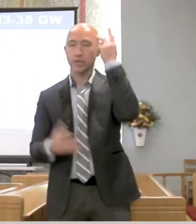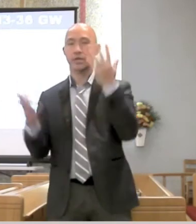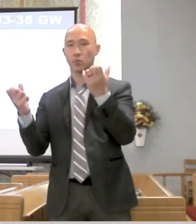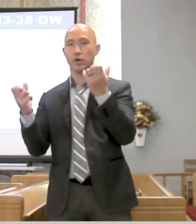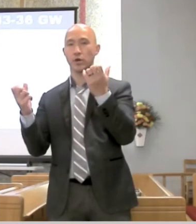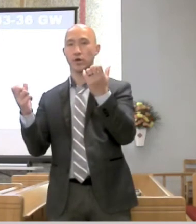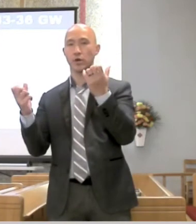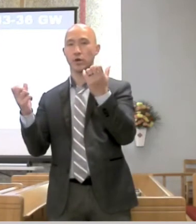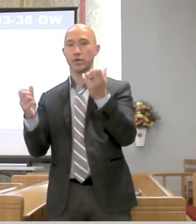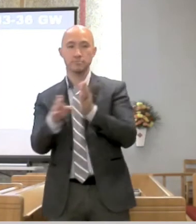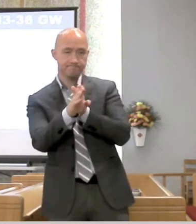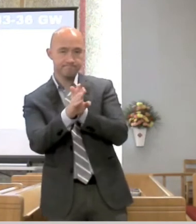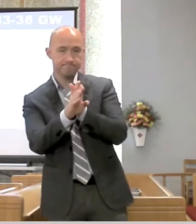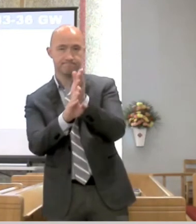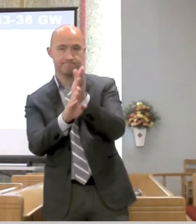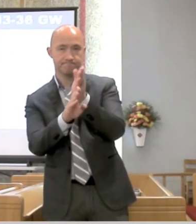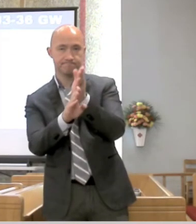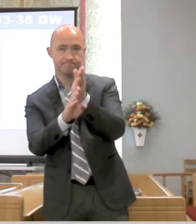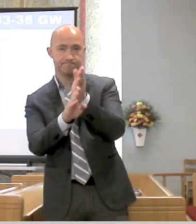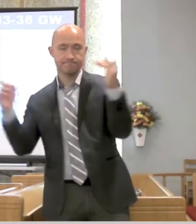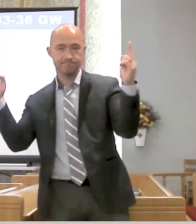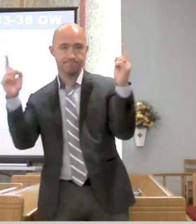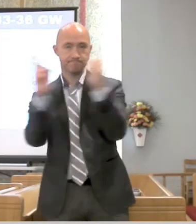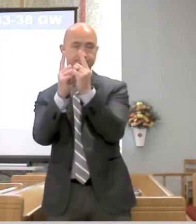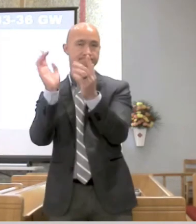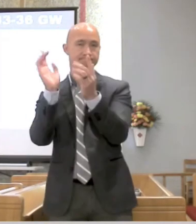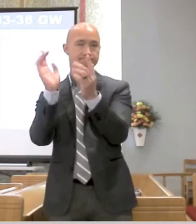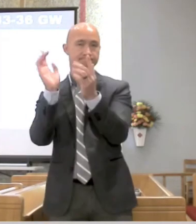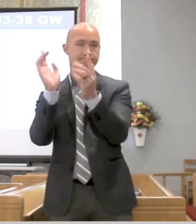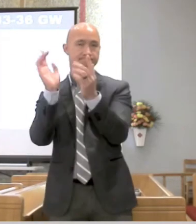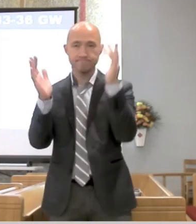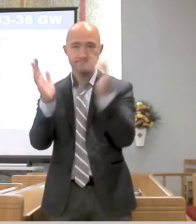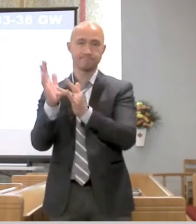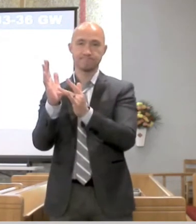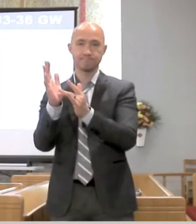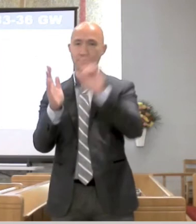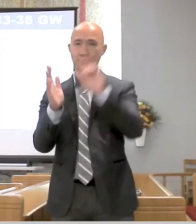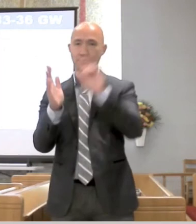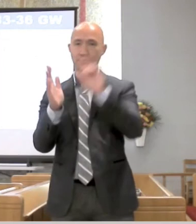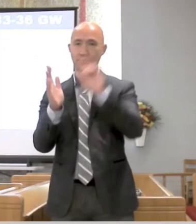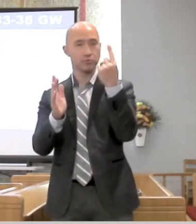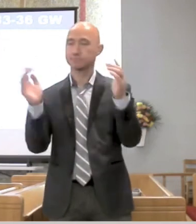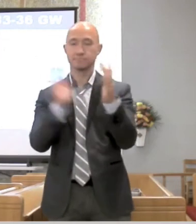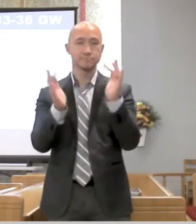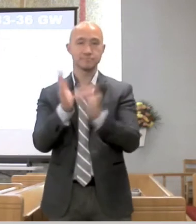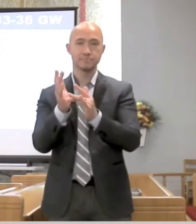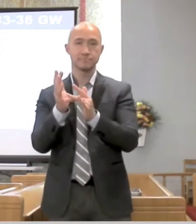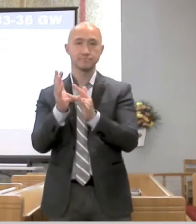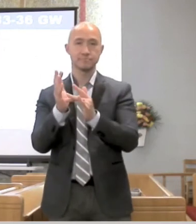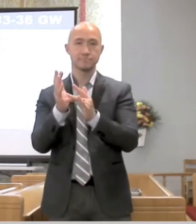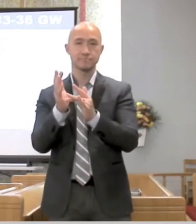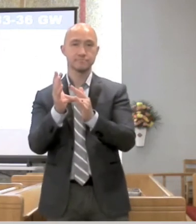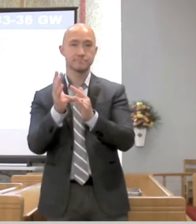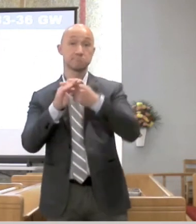He wants to know what's going on. So we read this first conversation he has with Jesus in John 18,